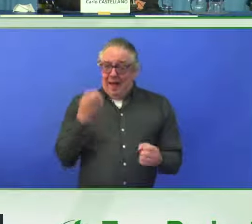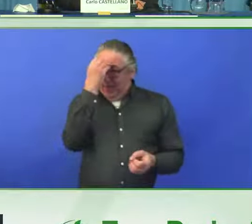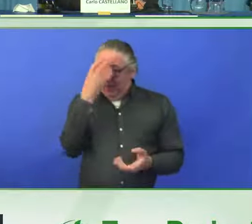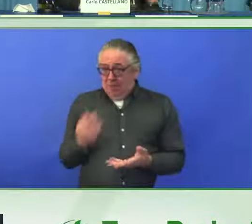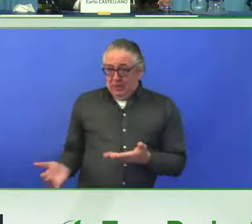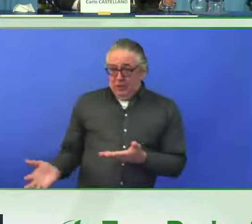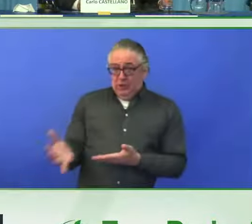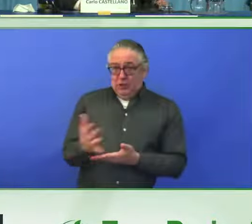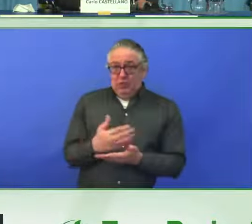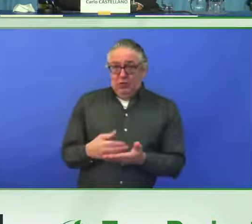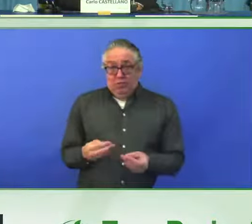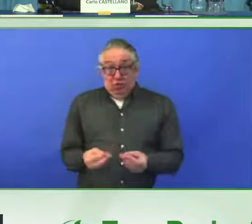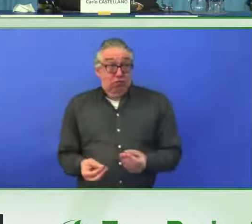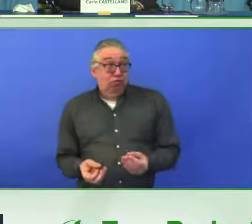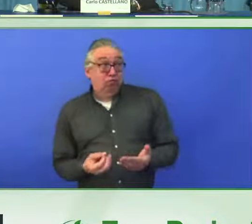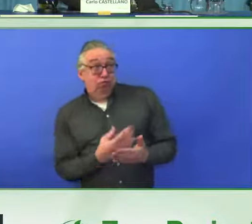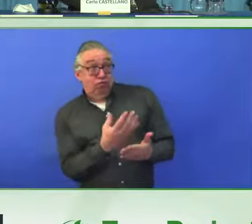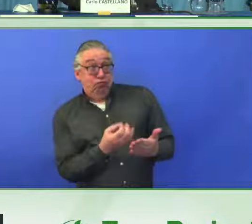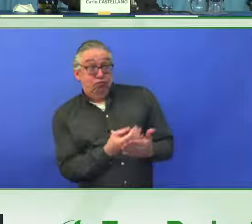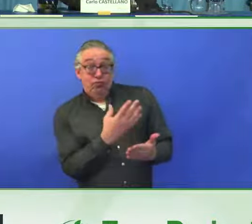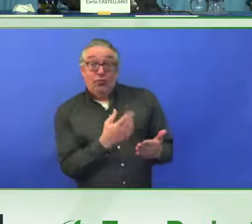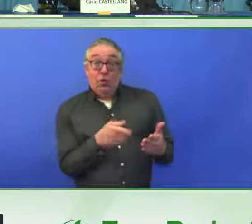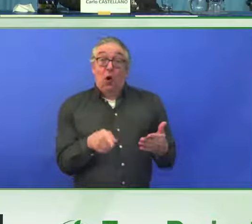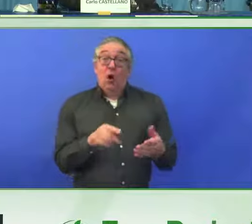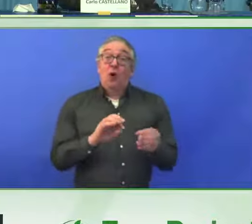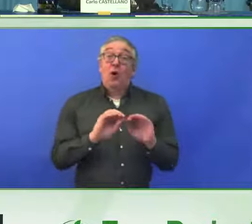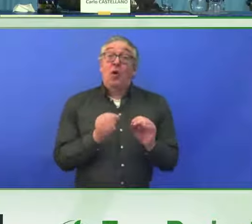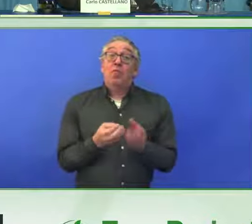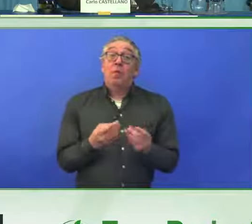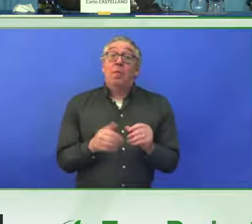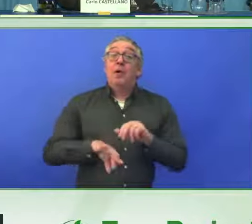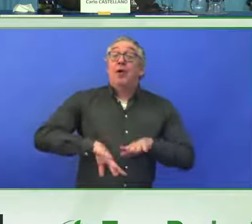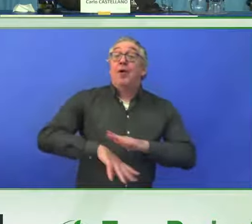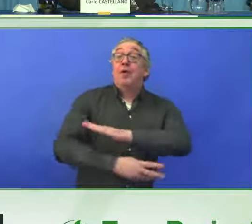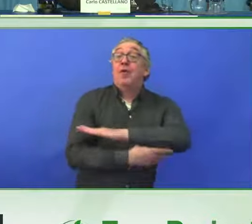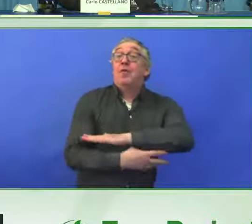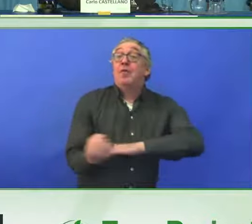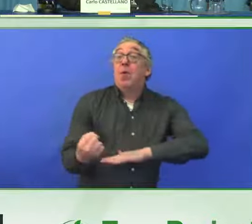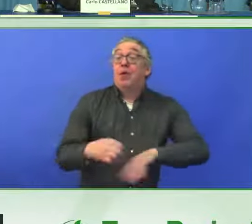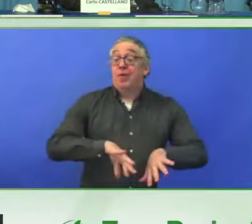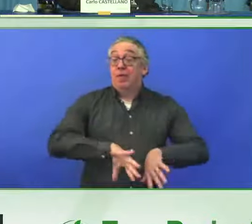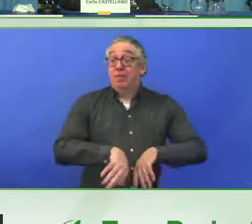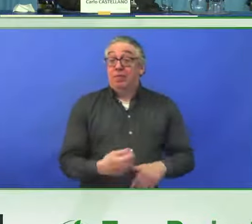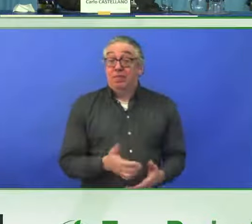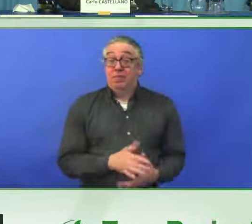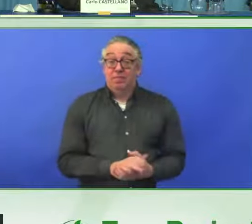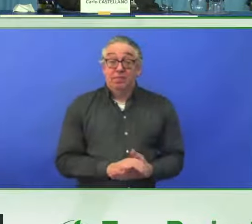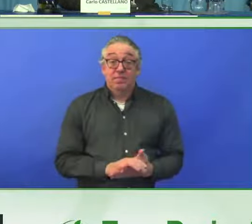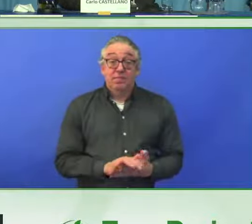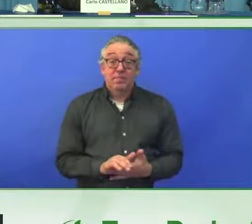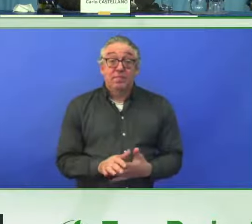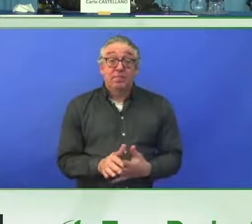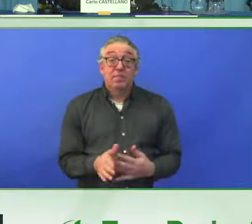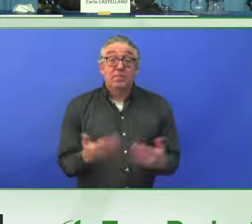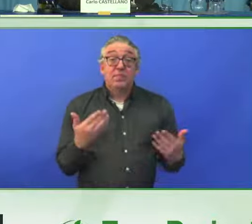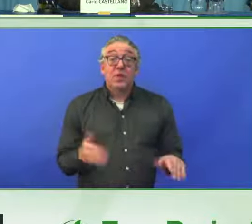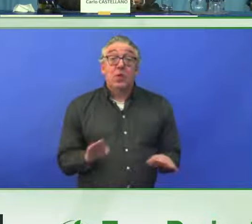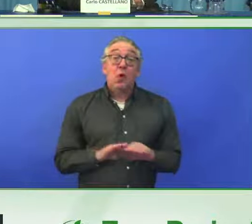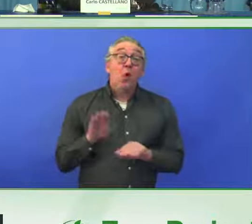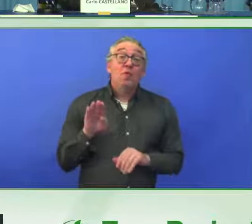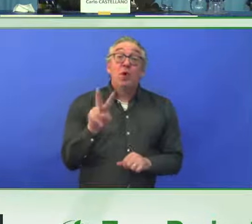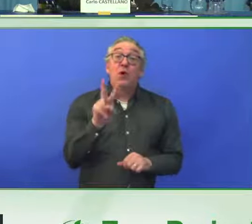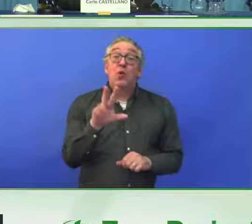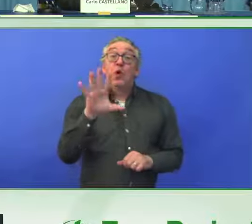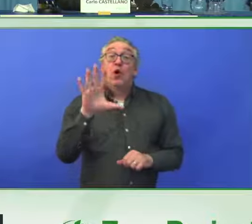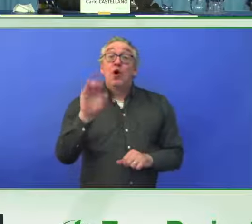problem, which is the impact. More than 300 users, more than 250 cities in Europe, main in